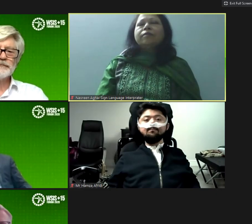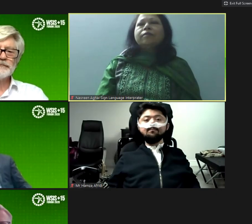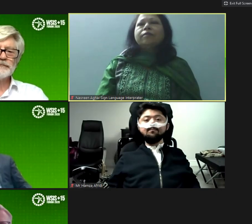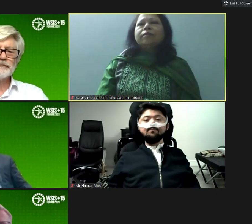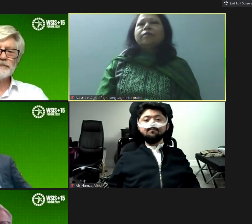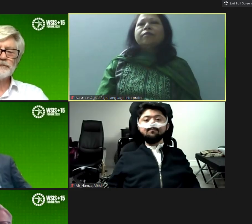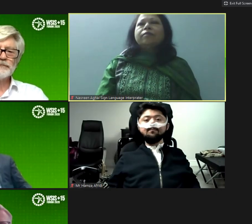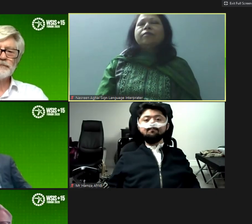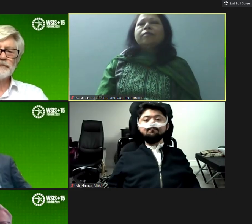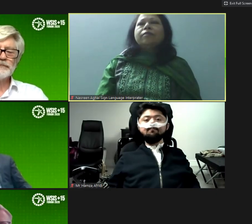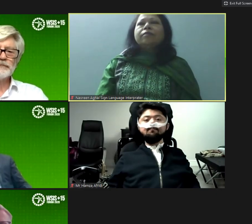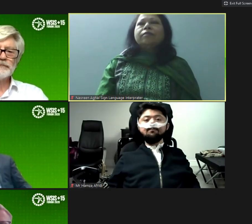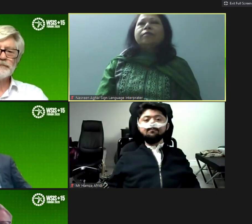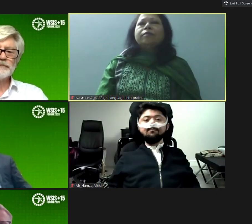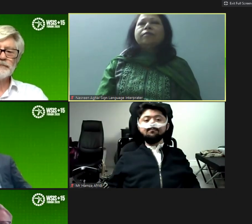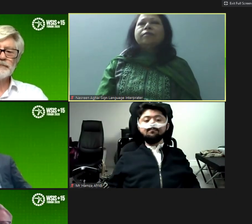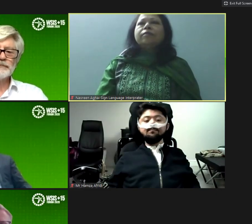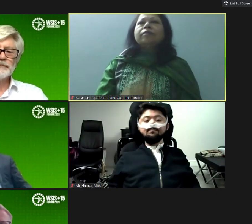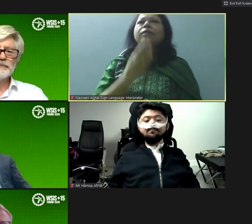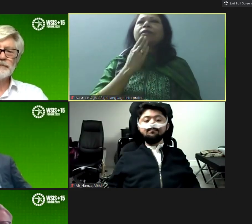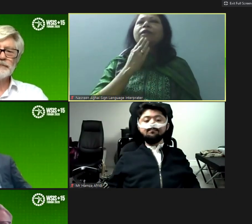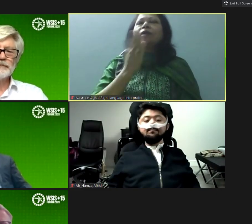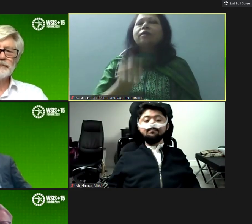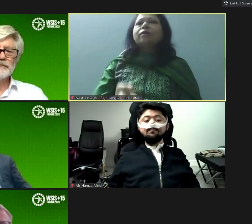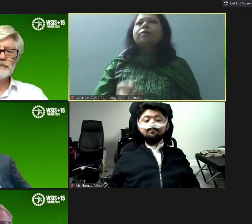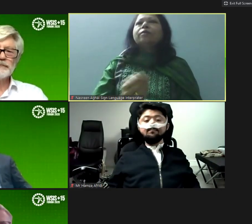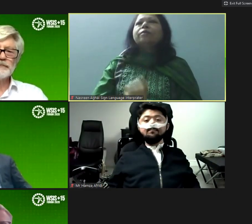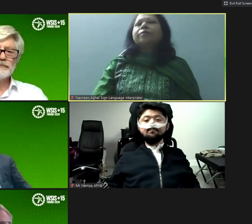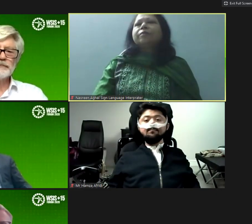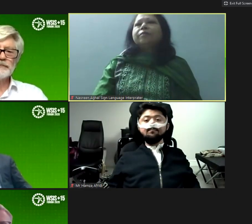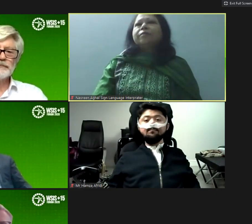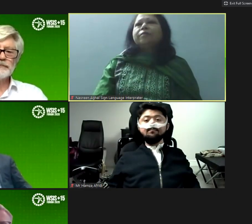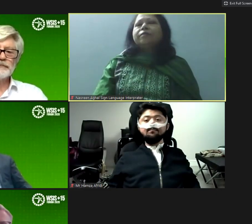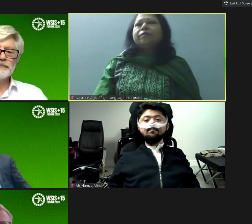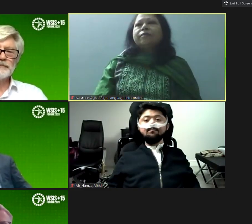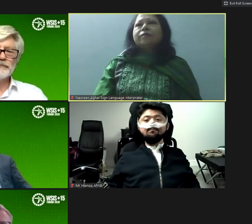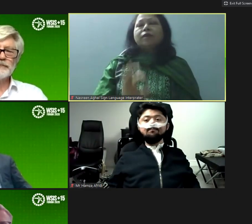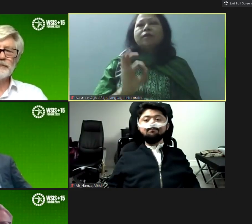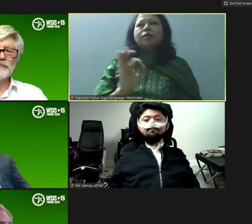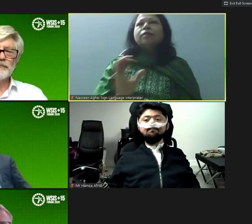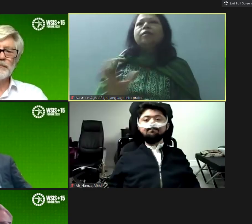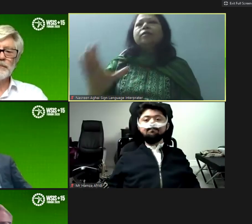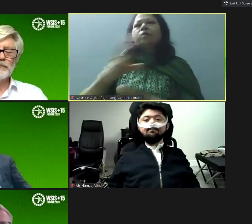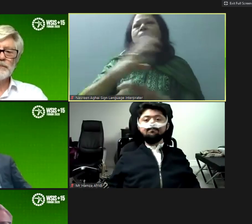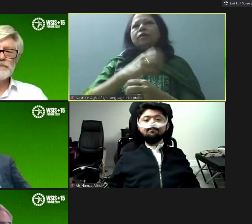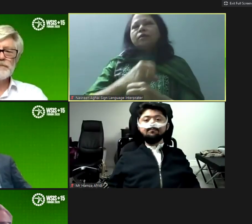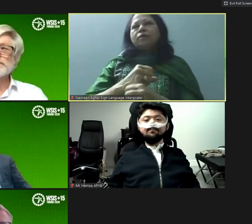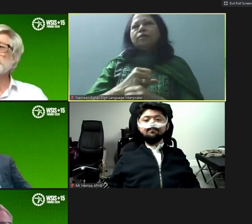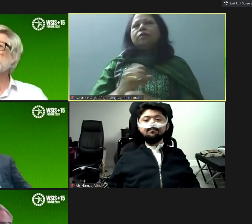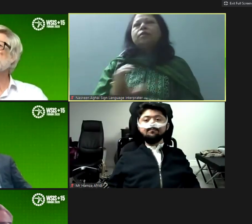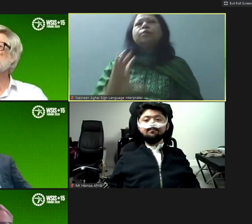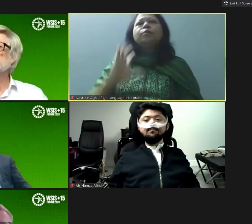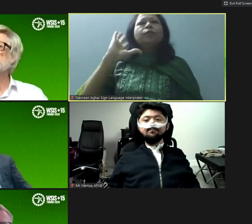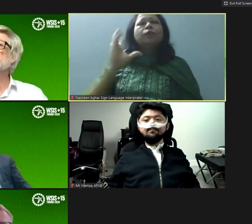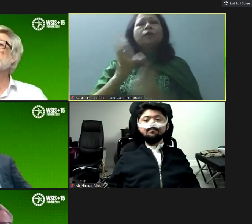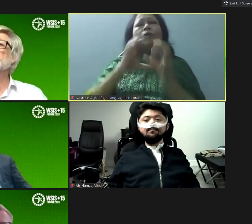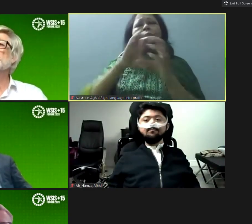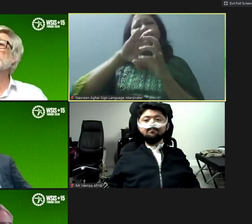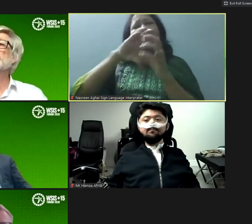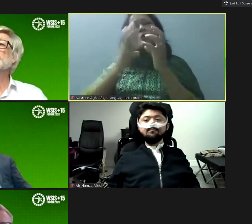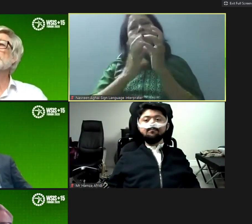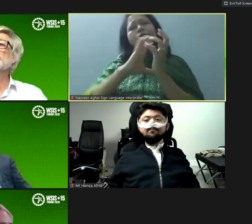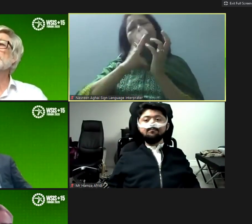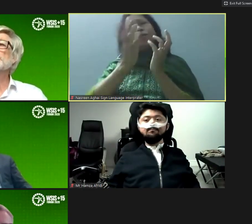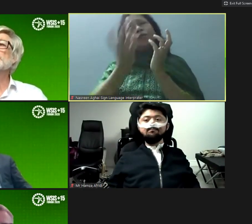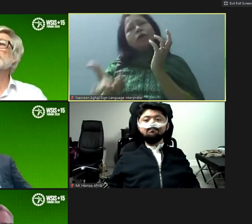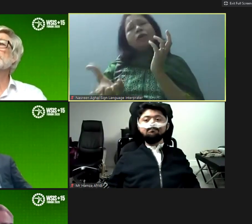Okay, so thank you very much. So we've got a good number of participants joining us from around the world. So